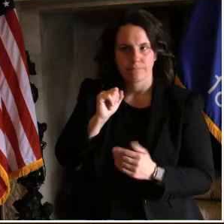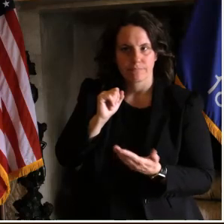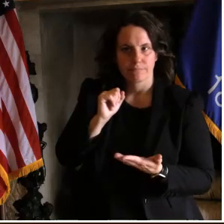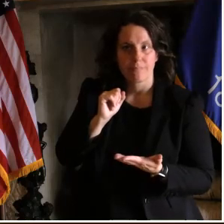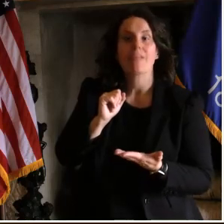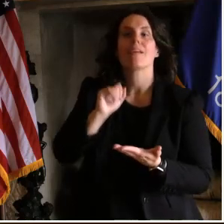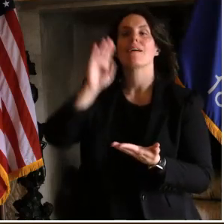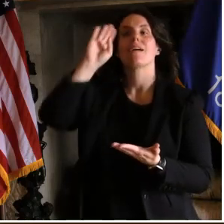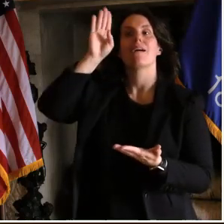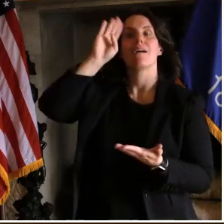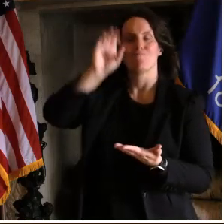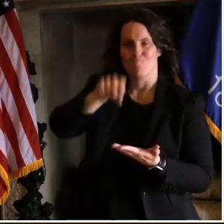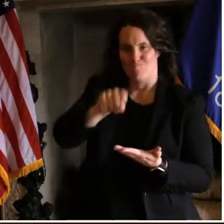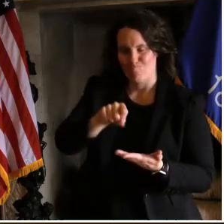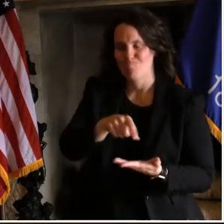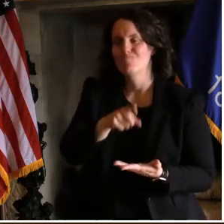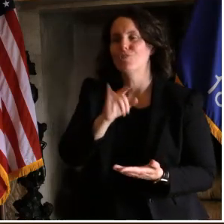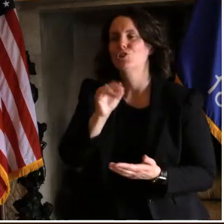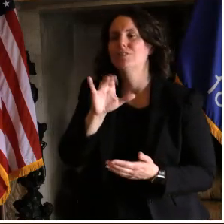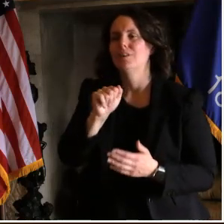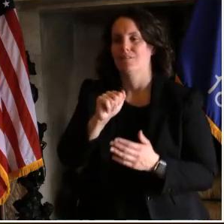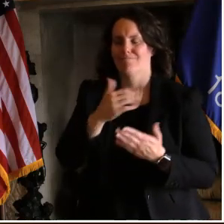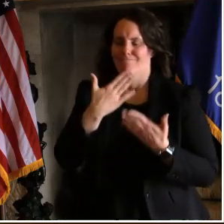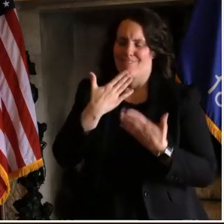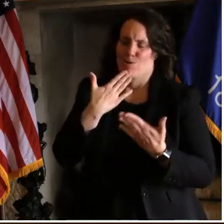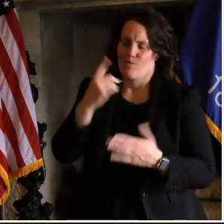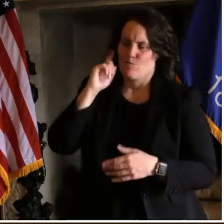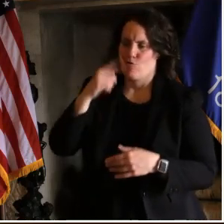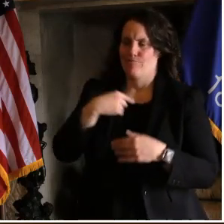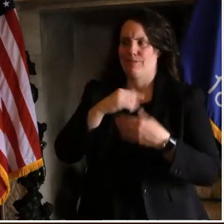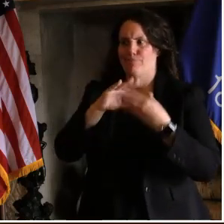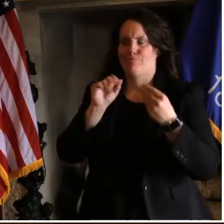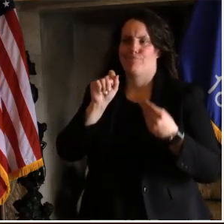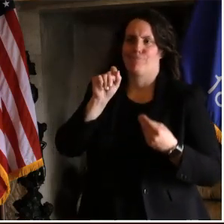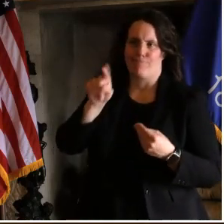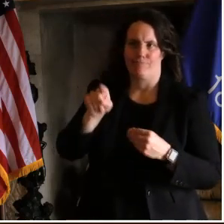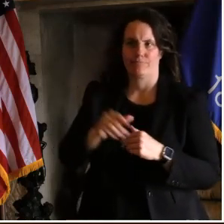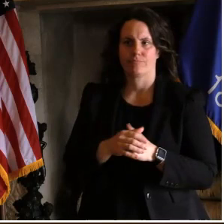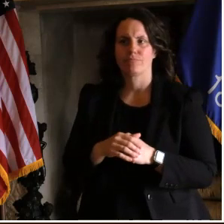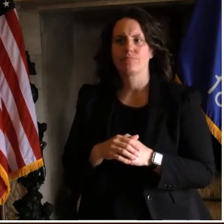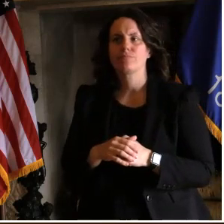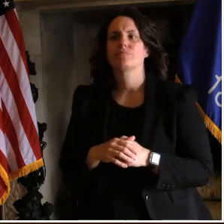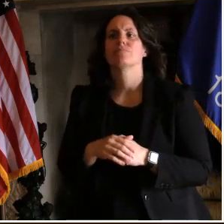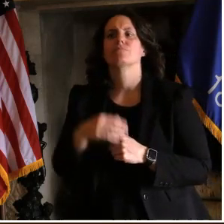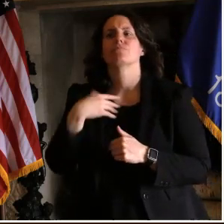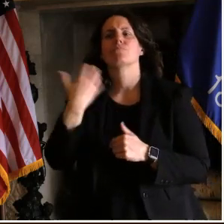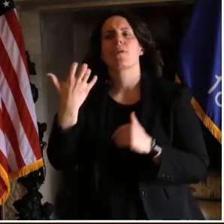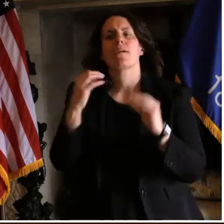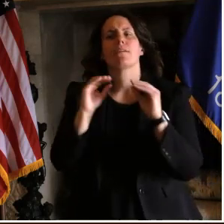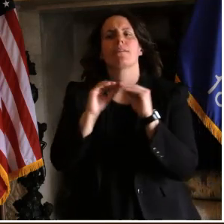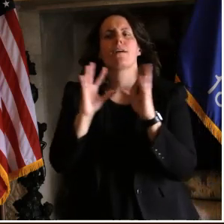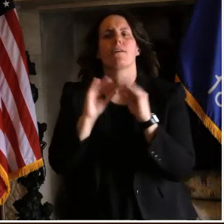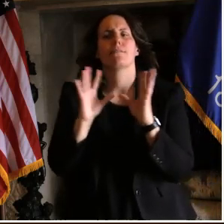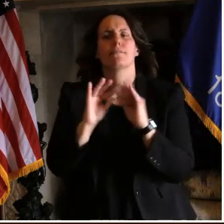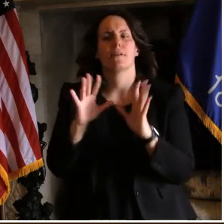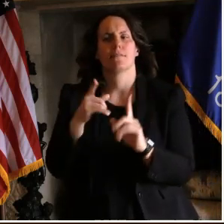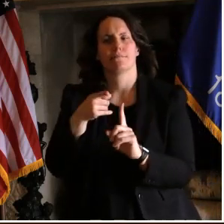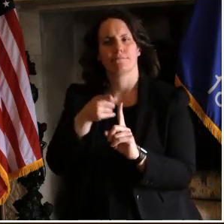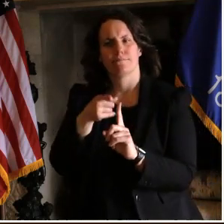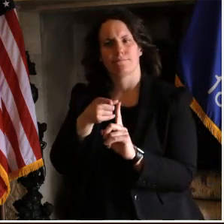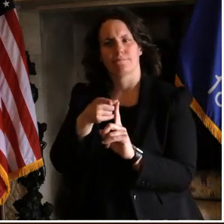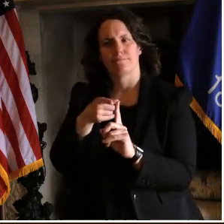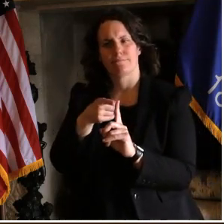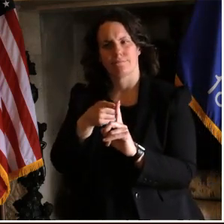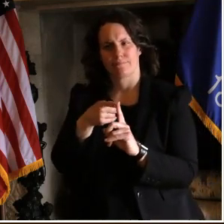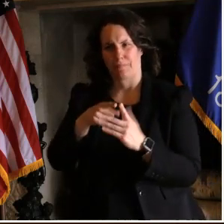Hi. Hi, thanks for taking my call. Just a point of clarification. At the start of the call, I felt Secretary